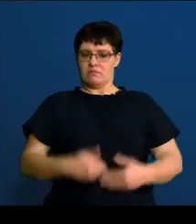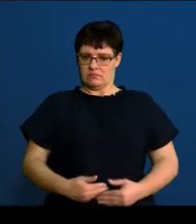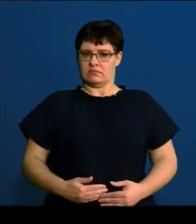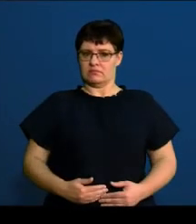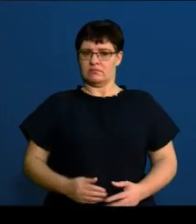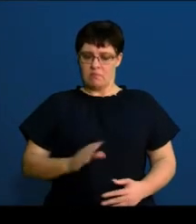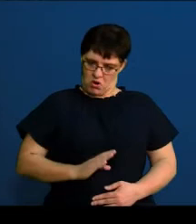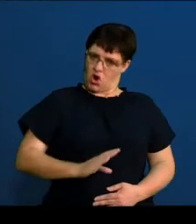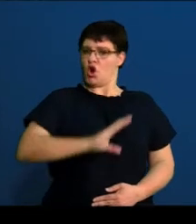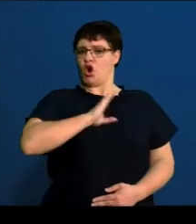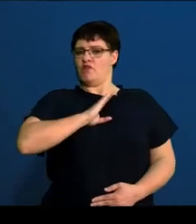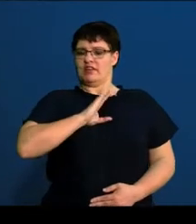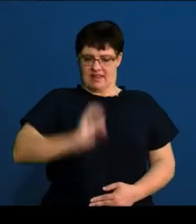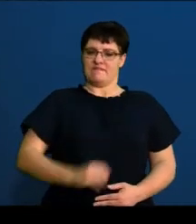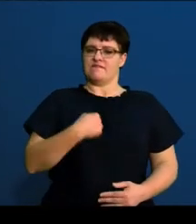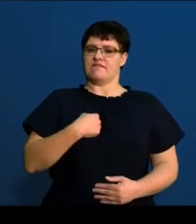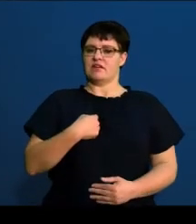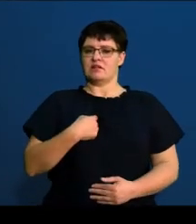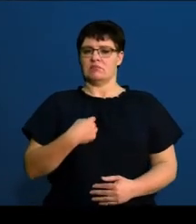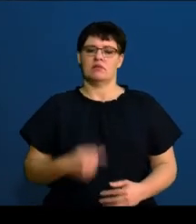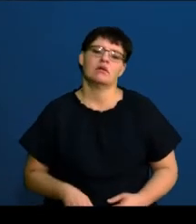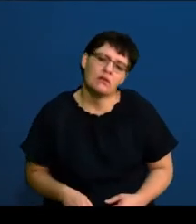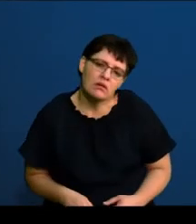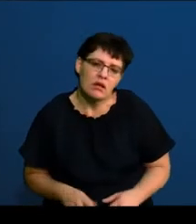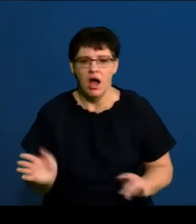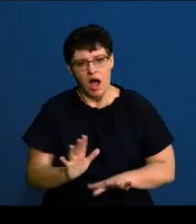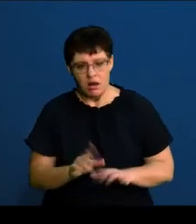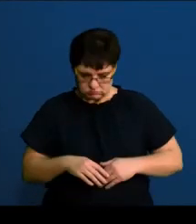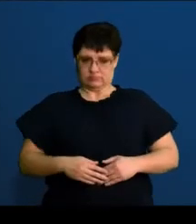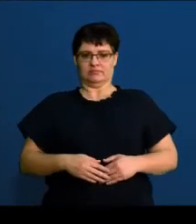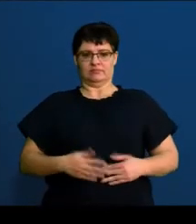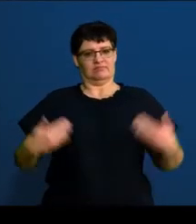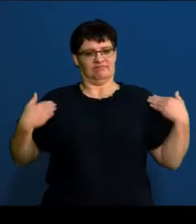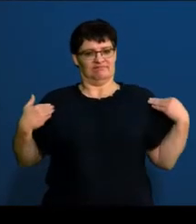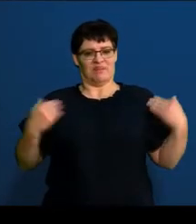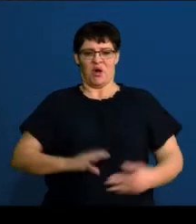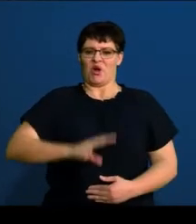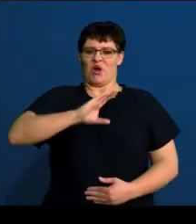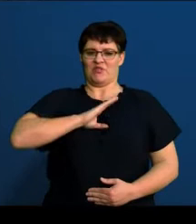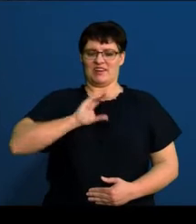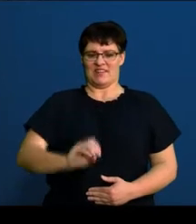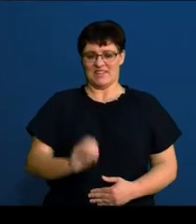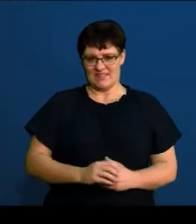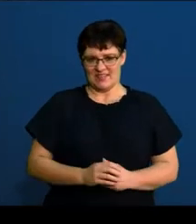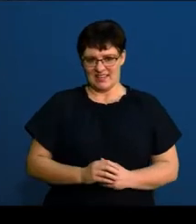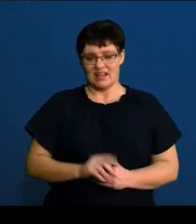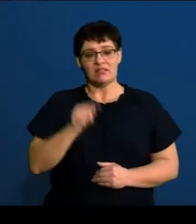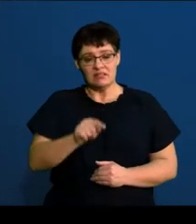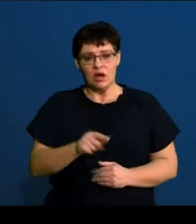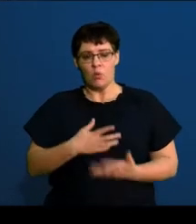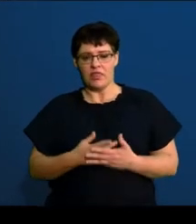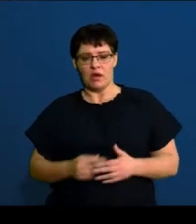feeling confident, okay? So they're not slouching, they're standing firm and straight. It is often accompanied with the